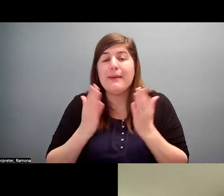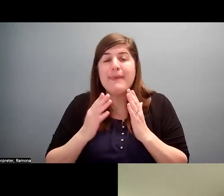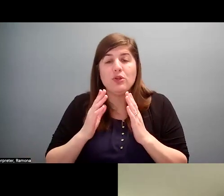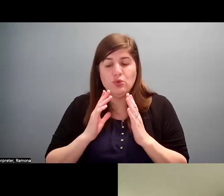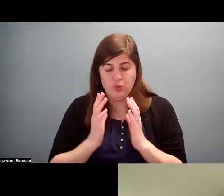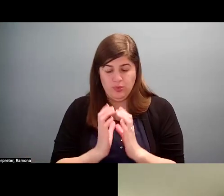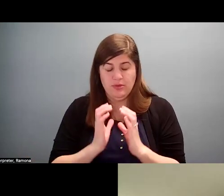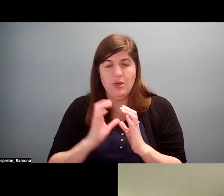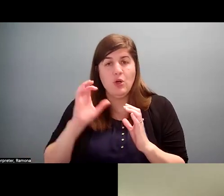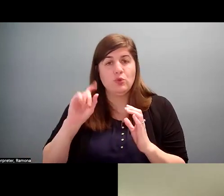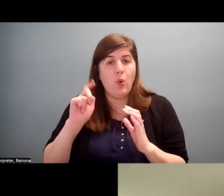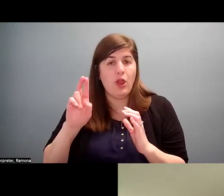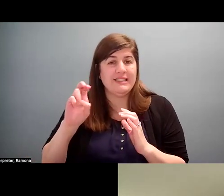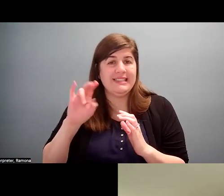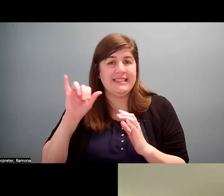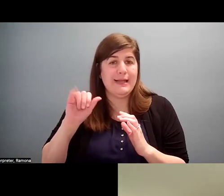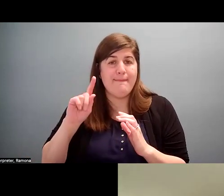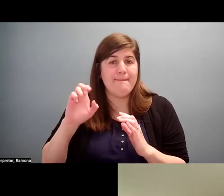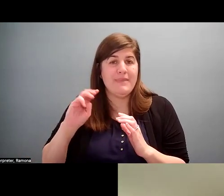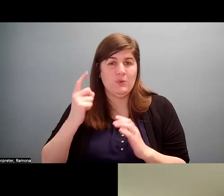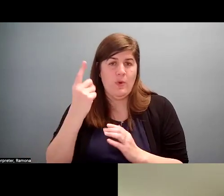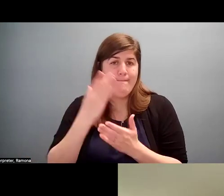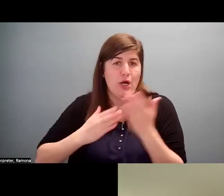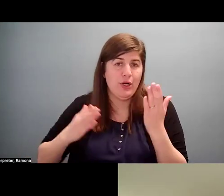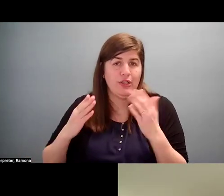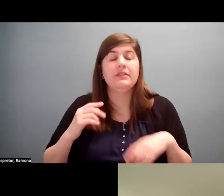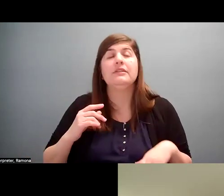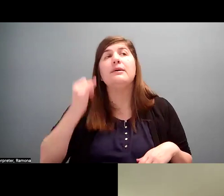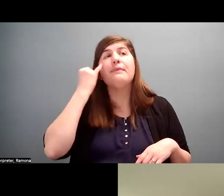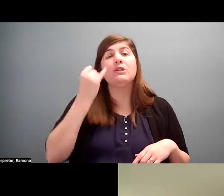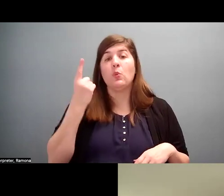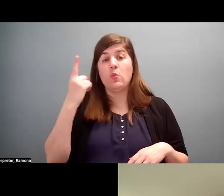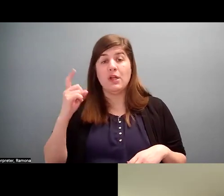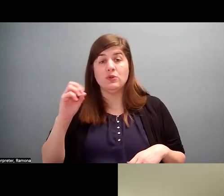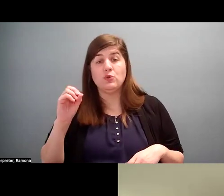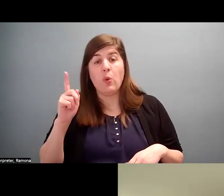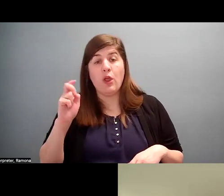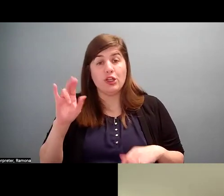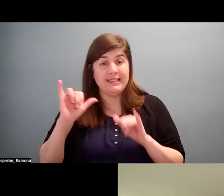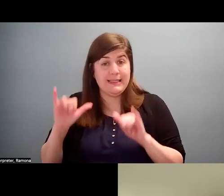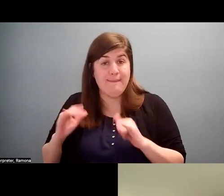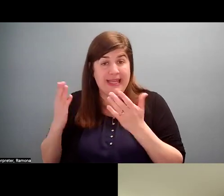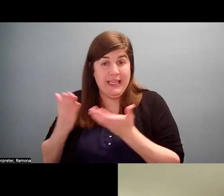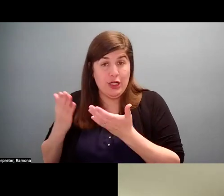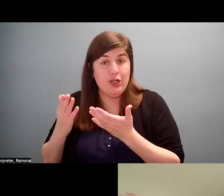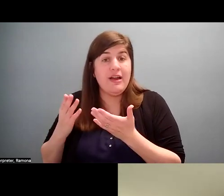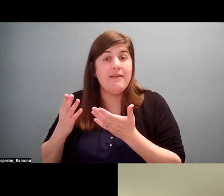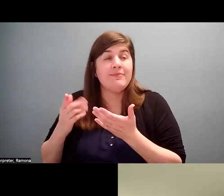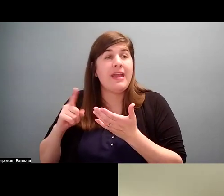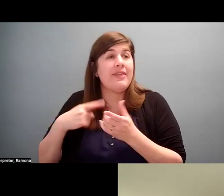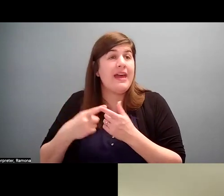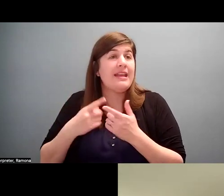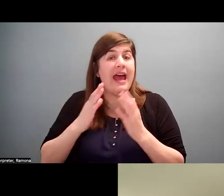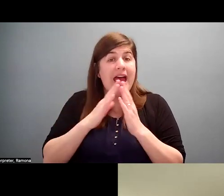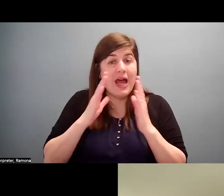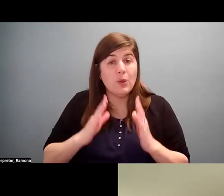solar system. Um, but imagine you have like one solar system here, and then like your house, and then there's a street, and there's another